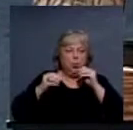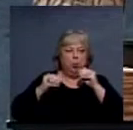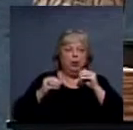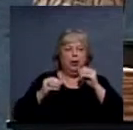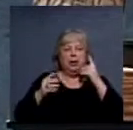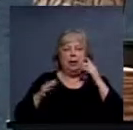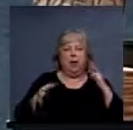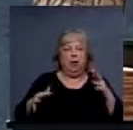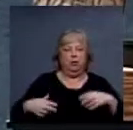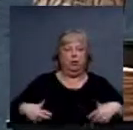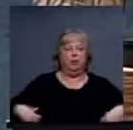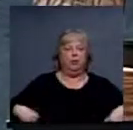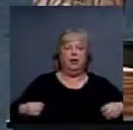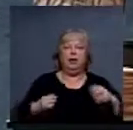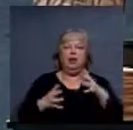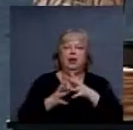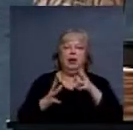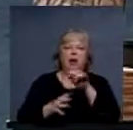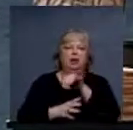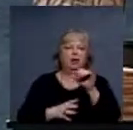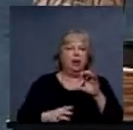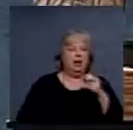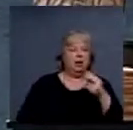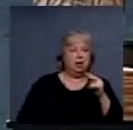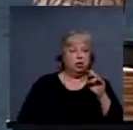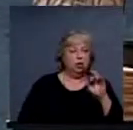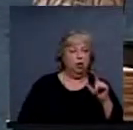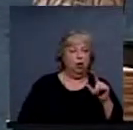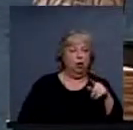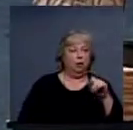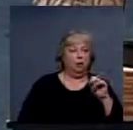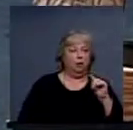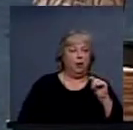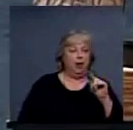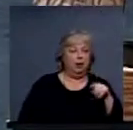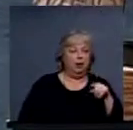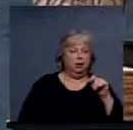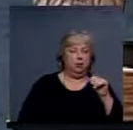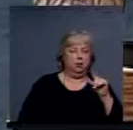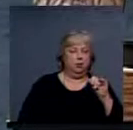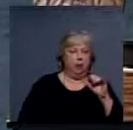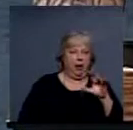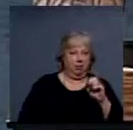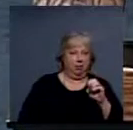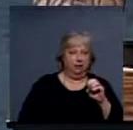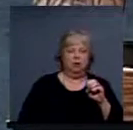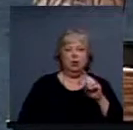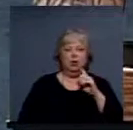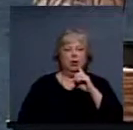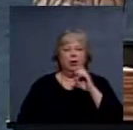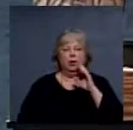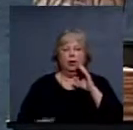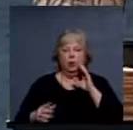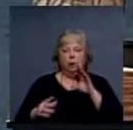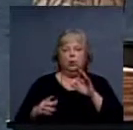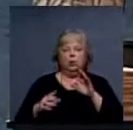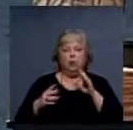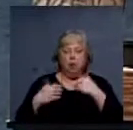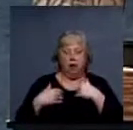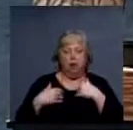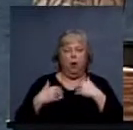facility, much like the Chenal Pet Palace place. Facility is equipped to be with 44 individual dog